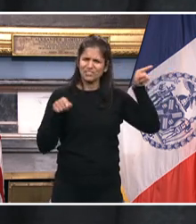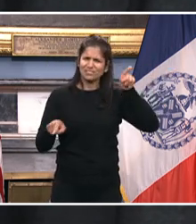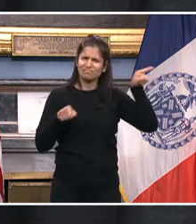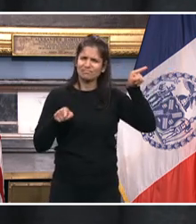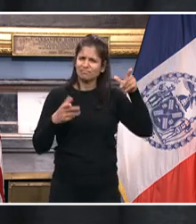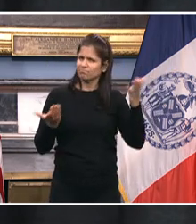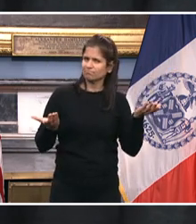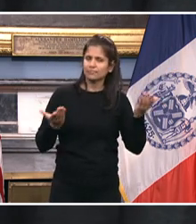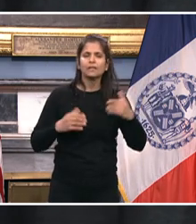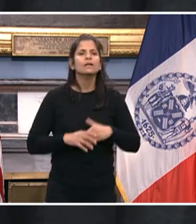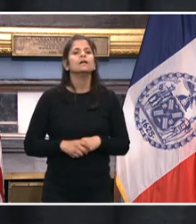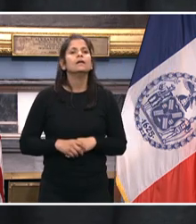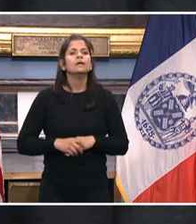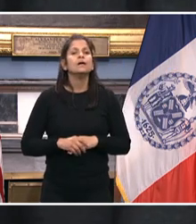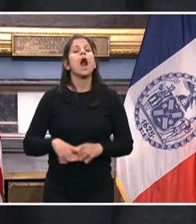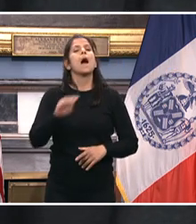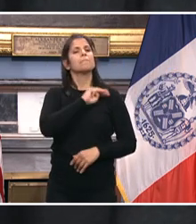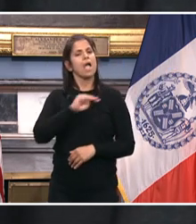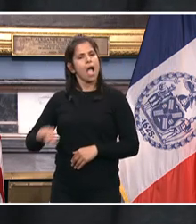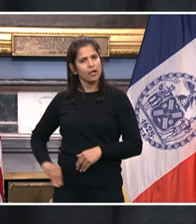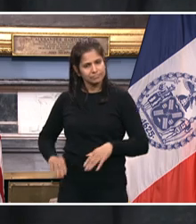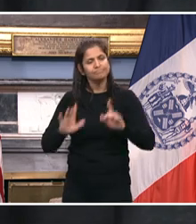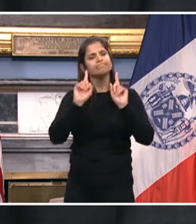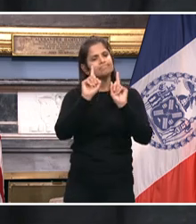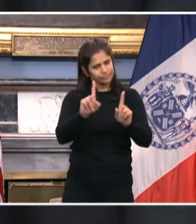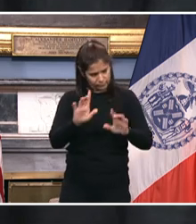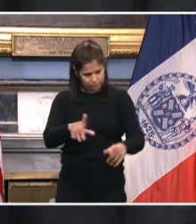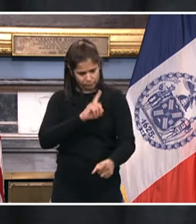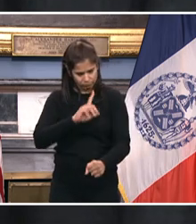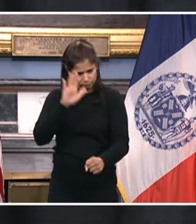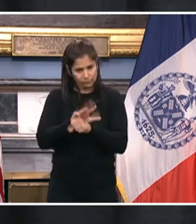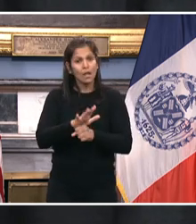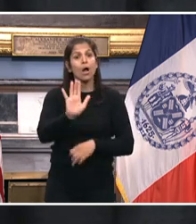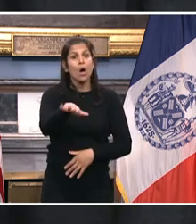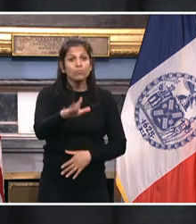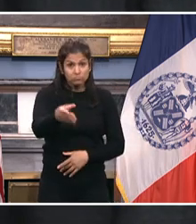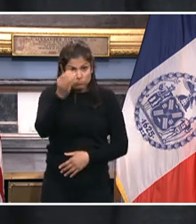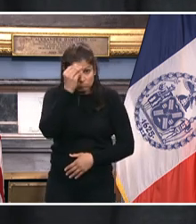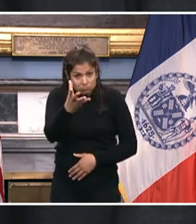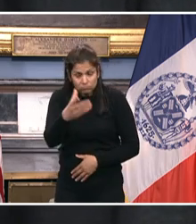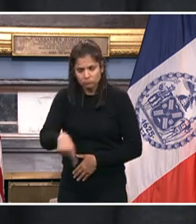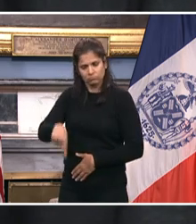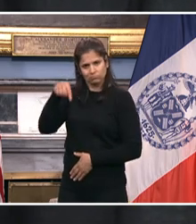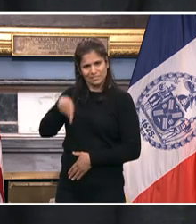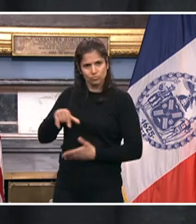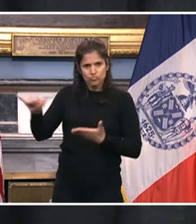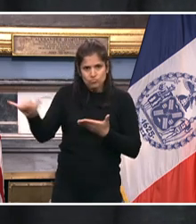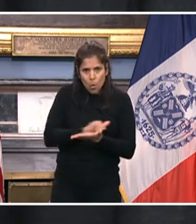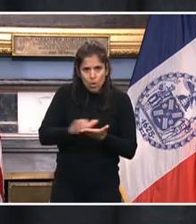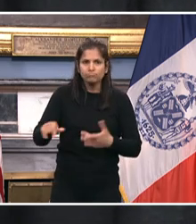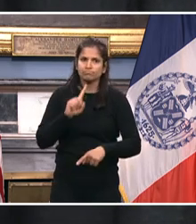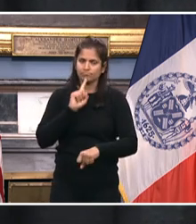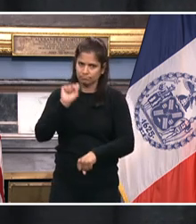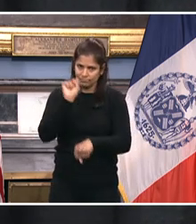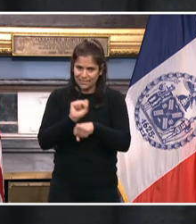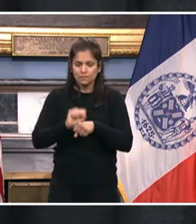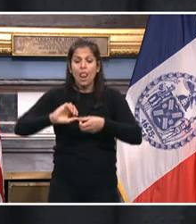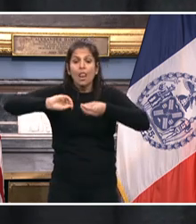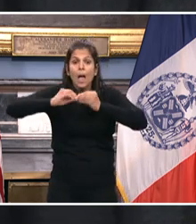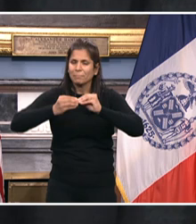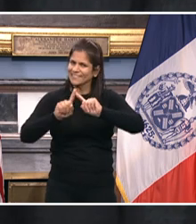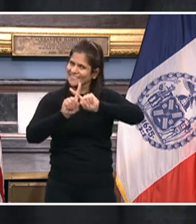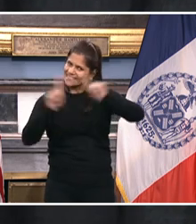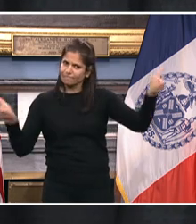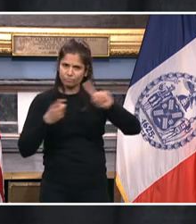horrible tragedy we've been through, there's been a constant underestimation of this problem. So I think that's